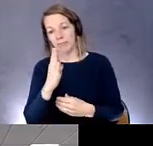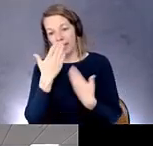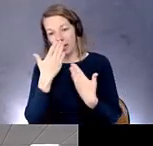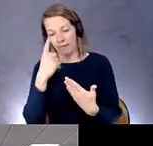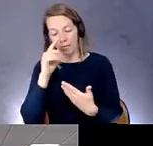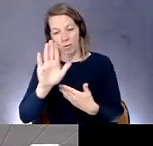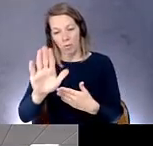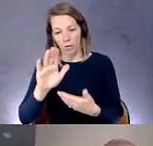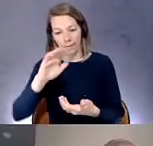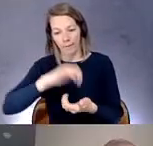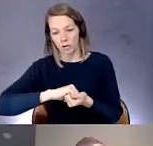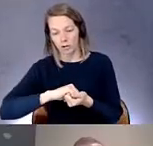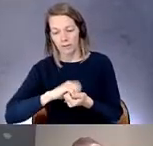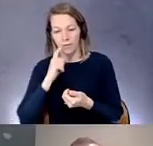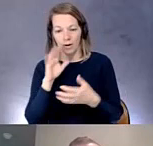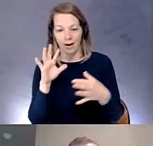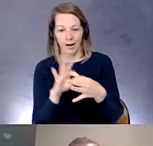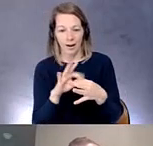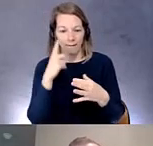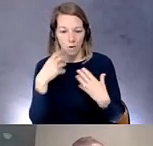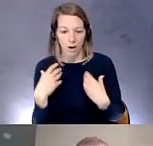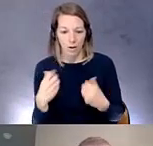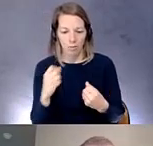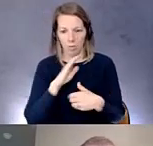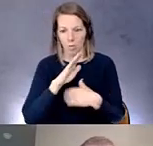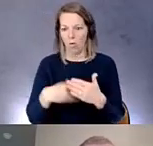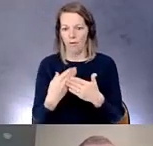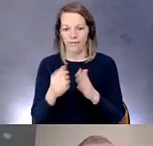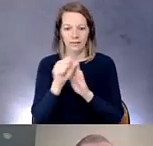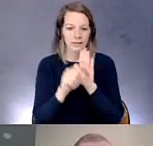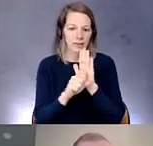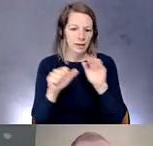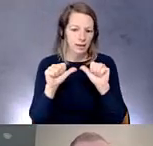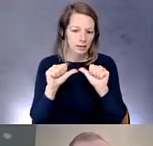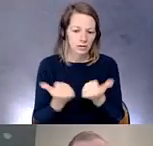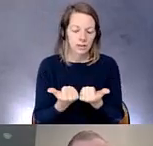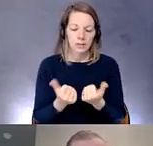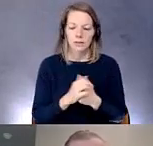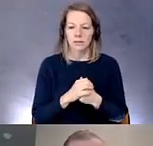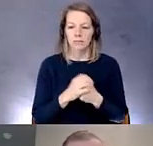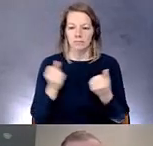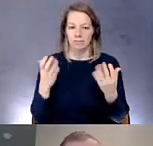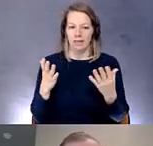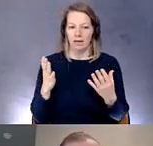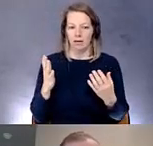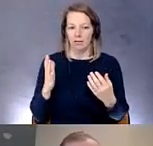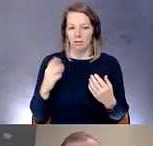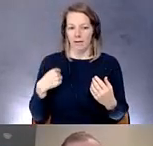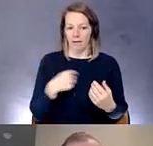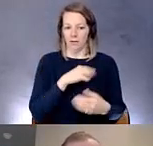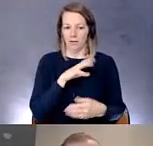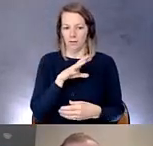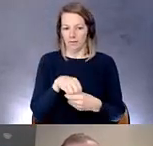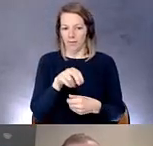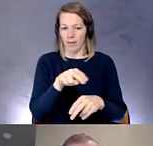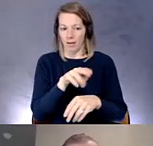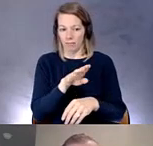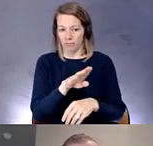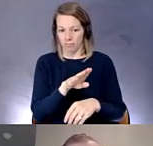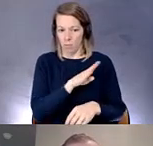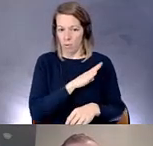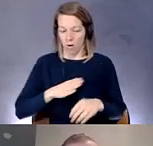tremendous partnership, Connect for Health, with all of the state agencies. Many of us sit on the board of Connect for Health, but it's really